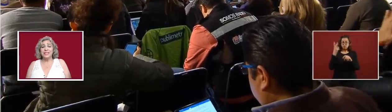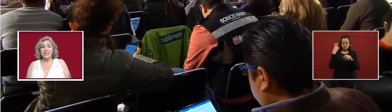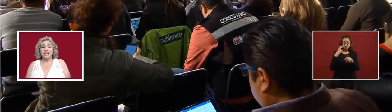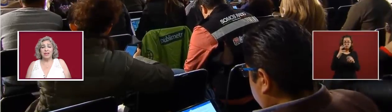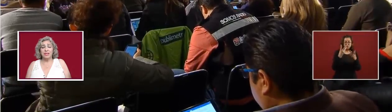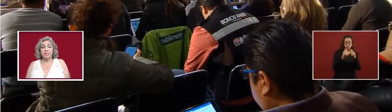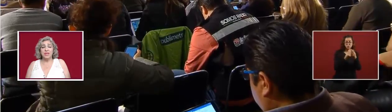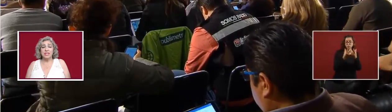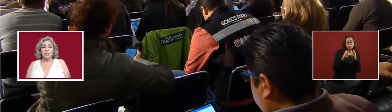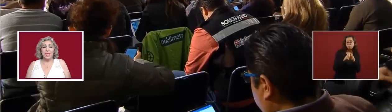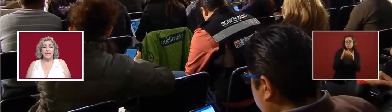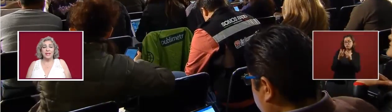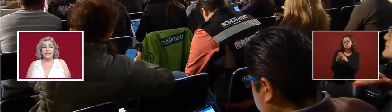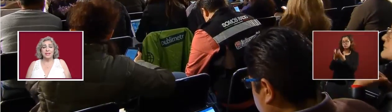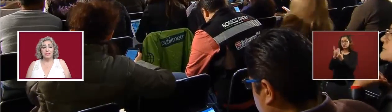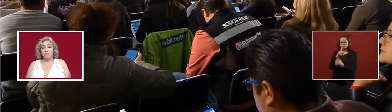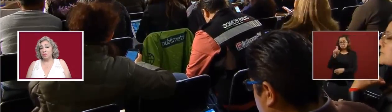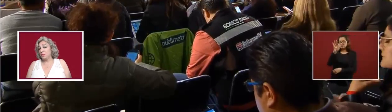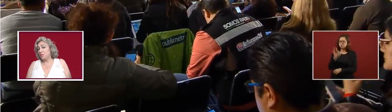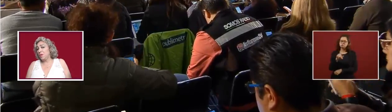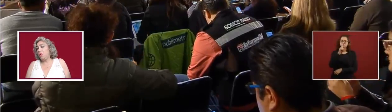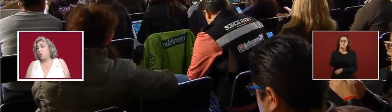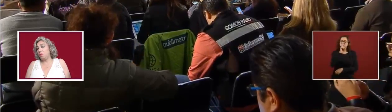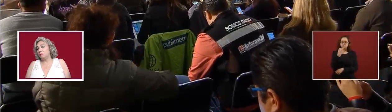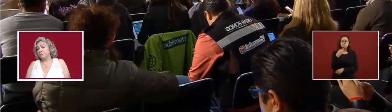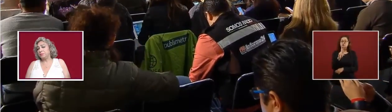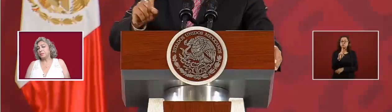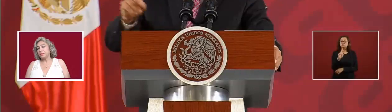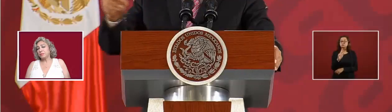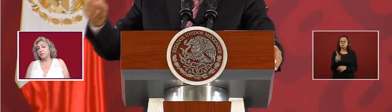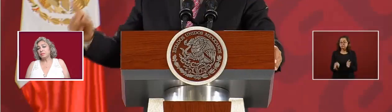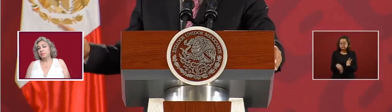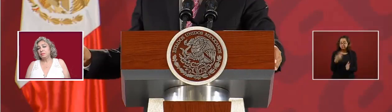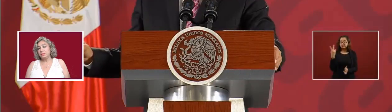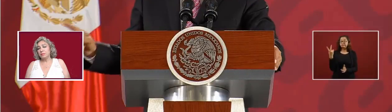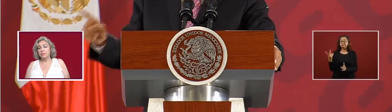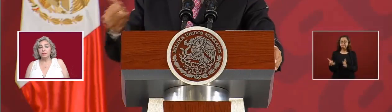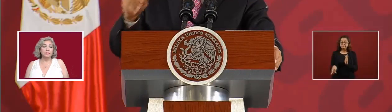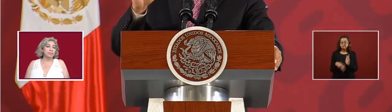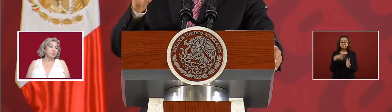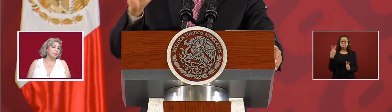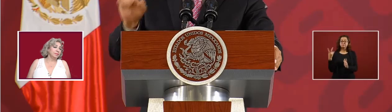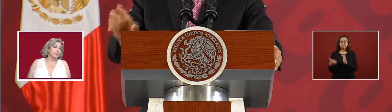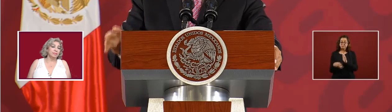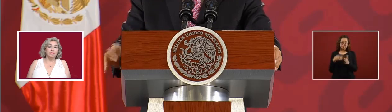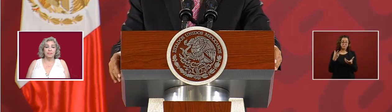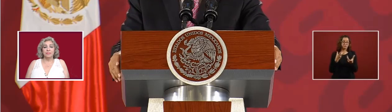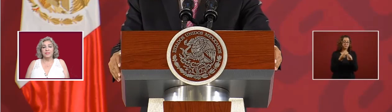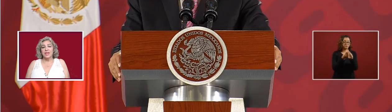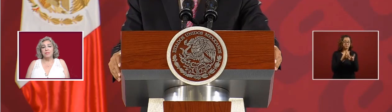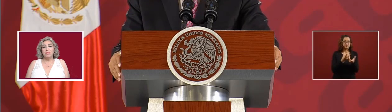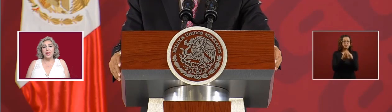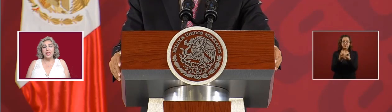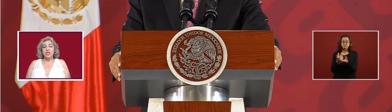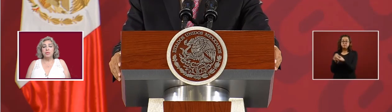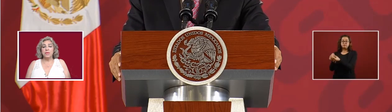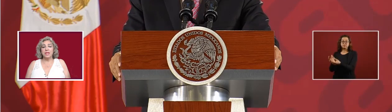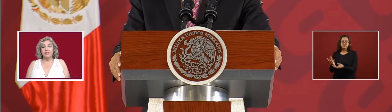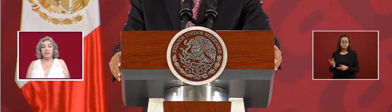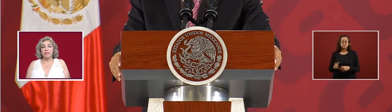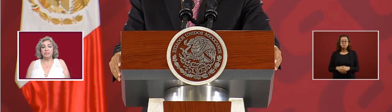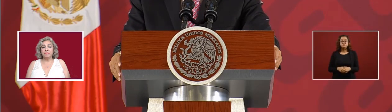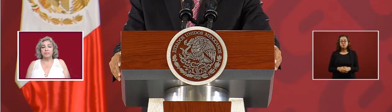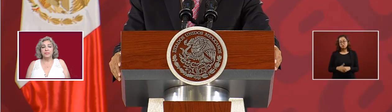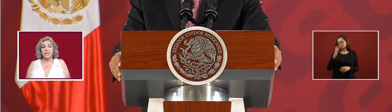didn't get to see all the municipalities. Si. Yo creo que But I do